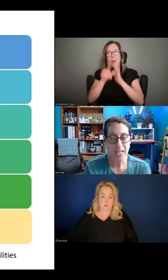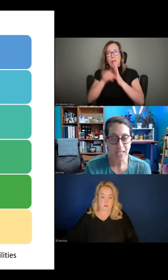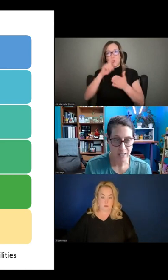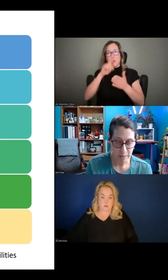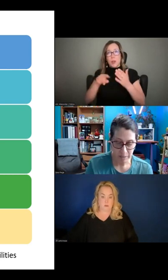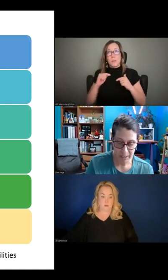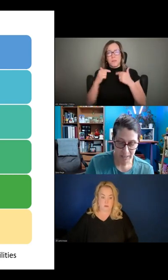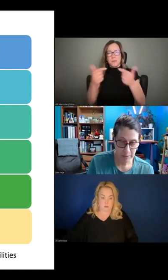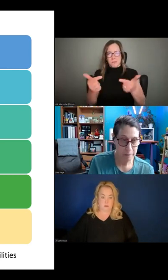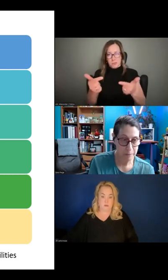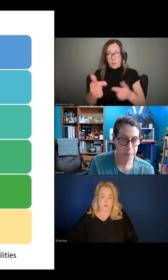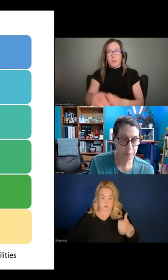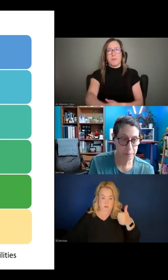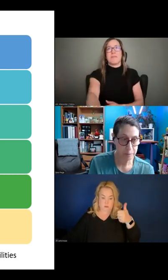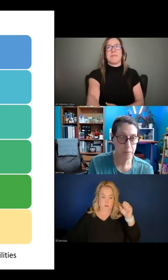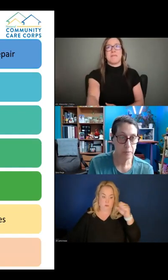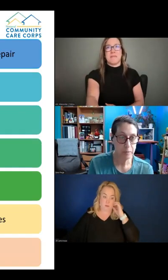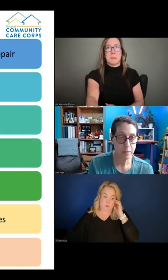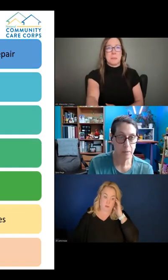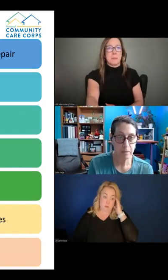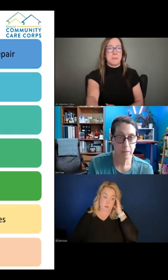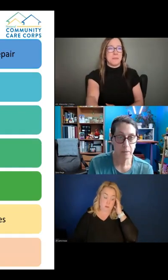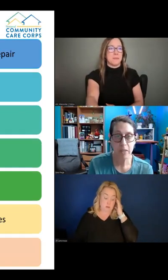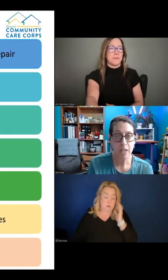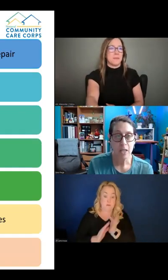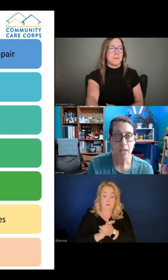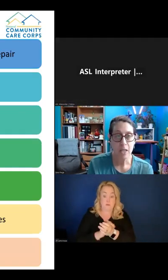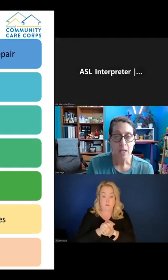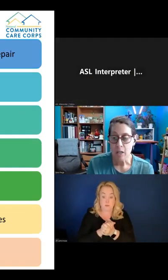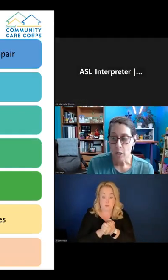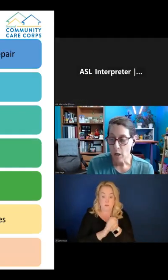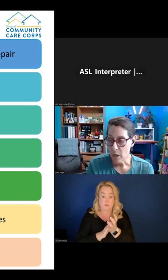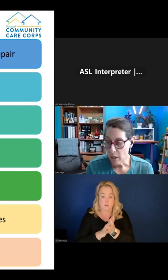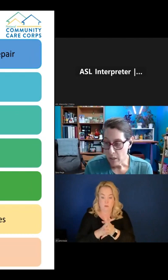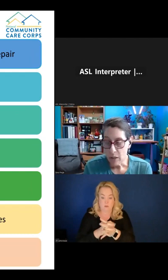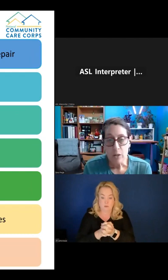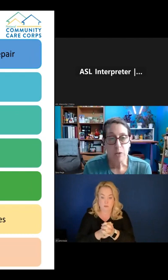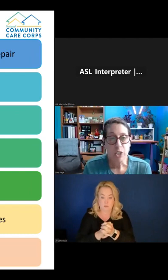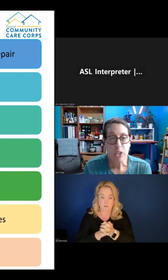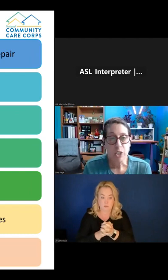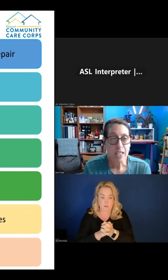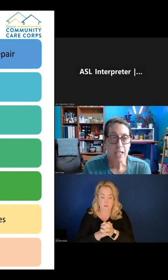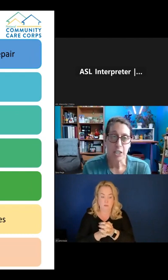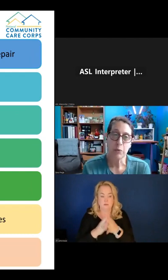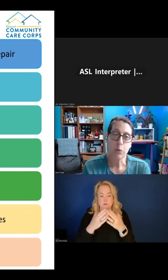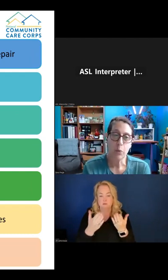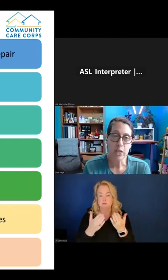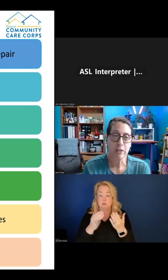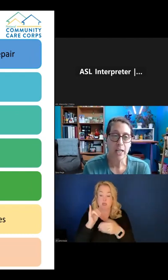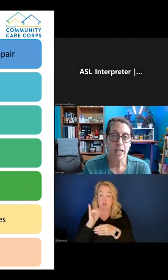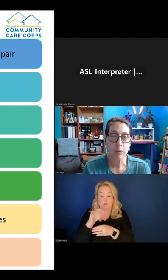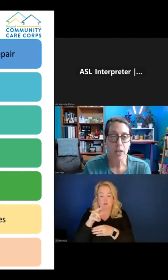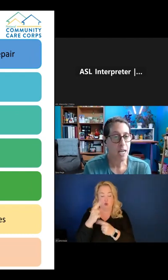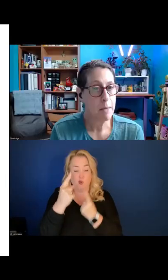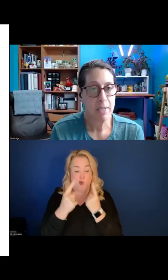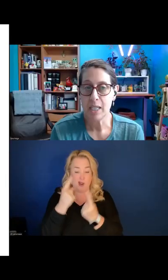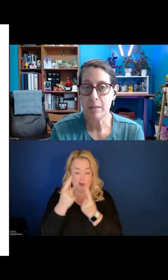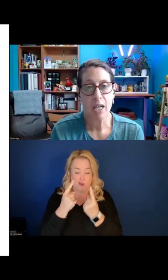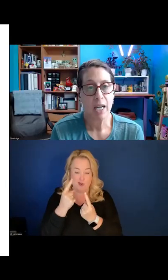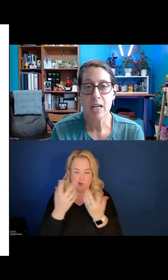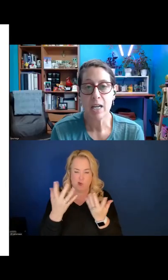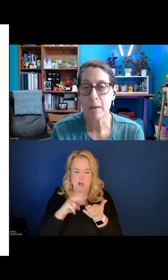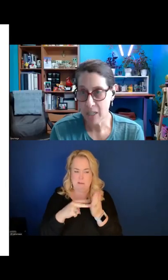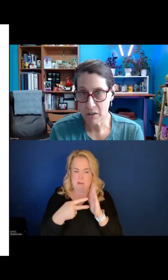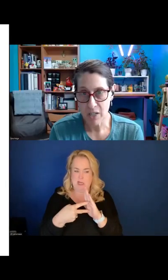Next slide, please. So just in case you were wondering what I